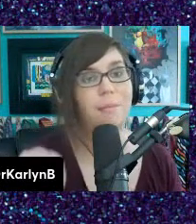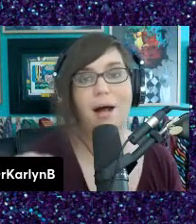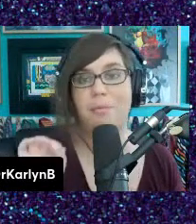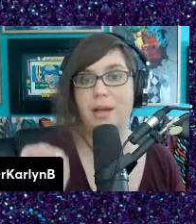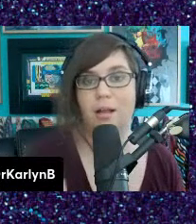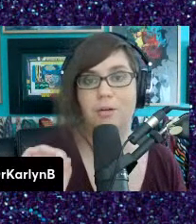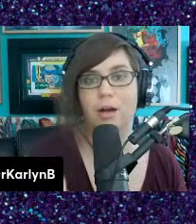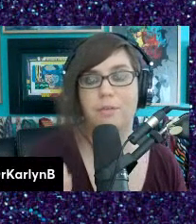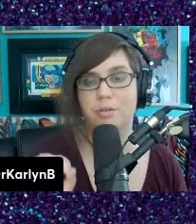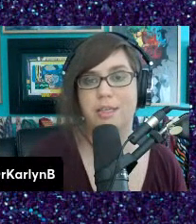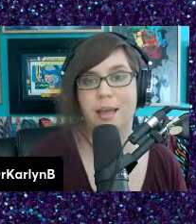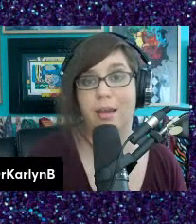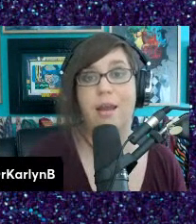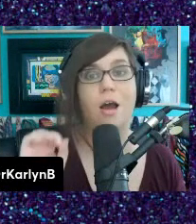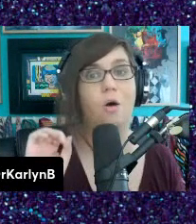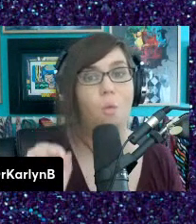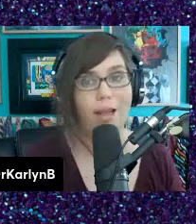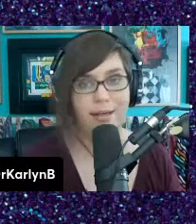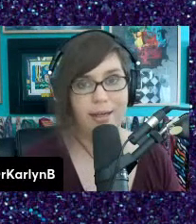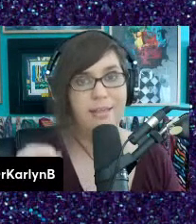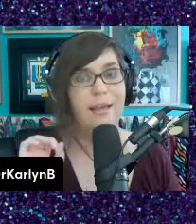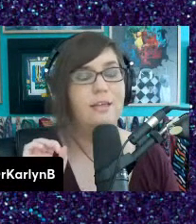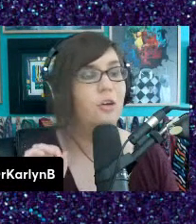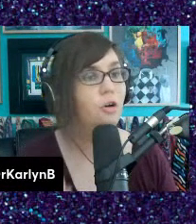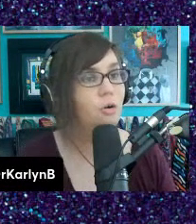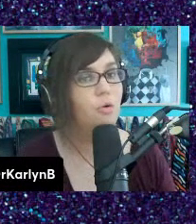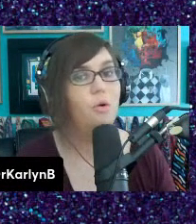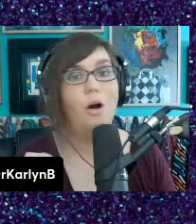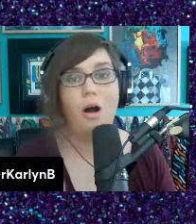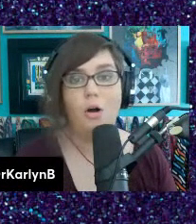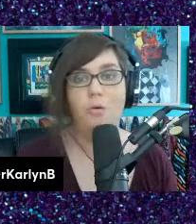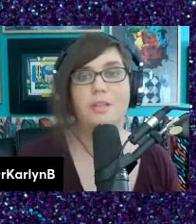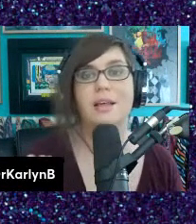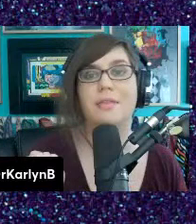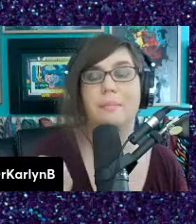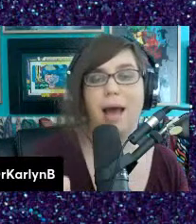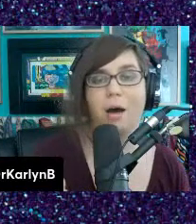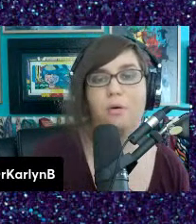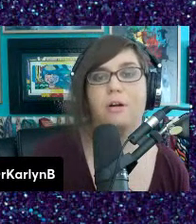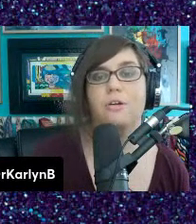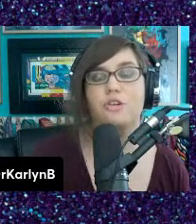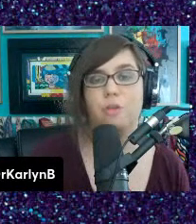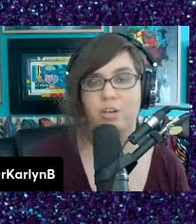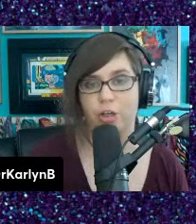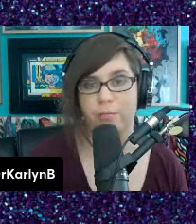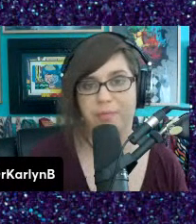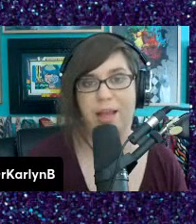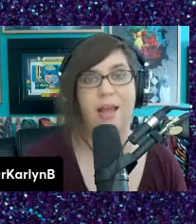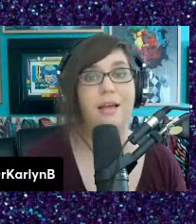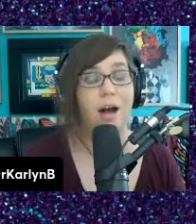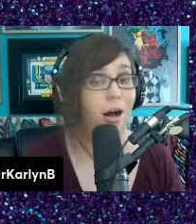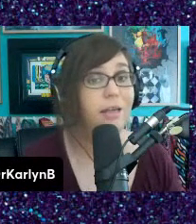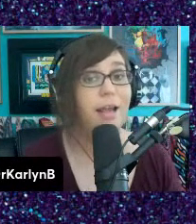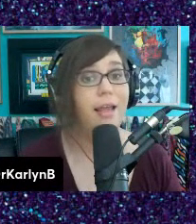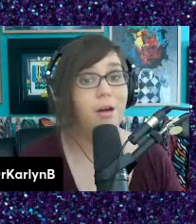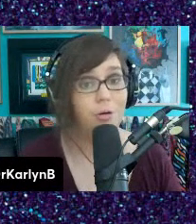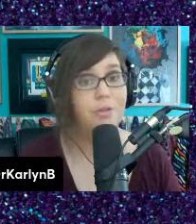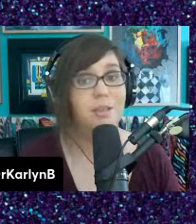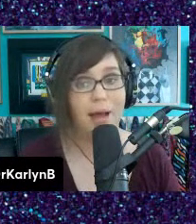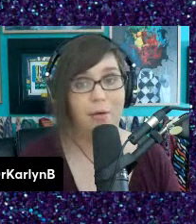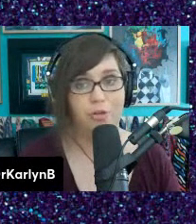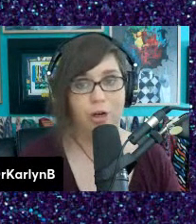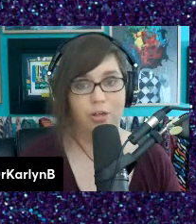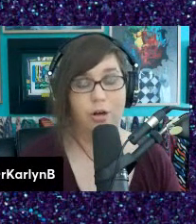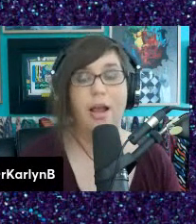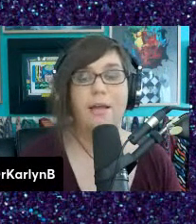not about the color of your skin. Whiteness is who owns the power structure. Kanye owns